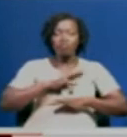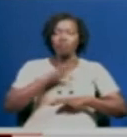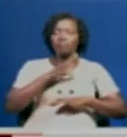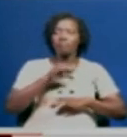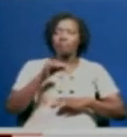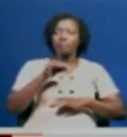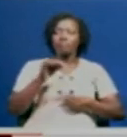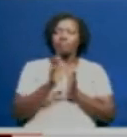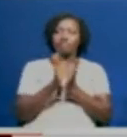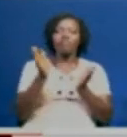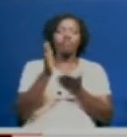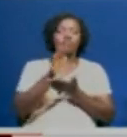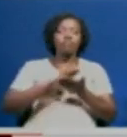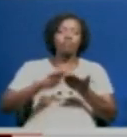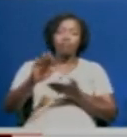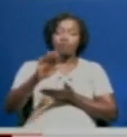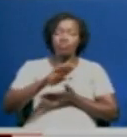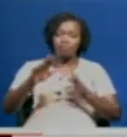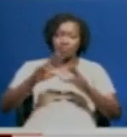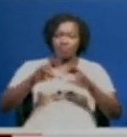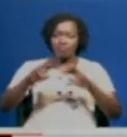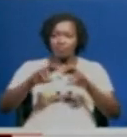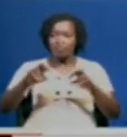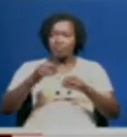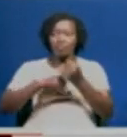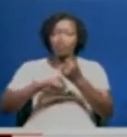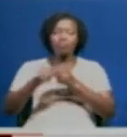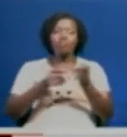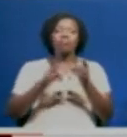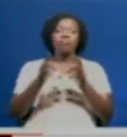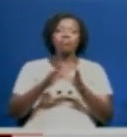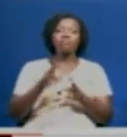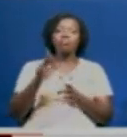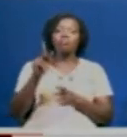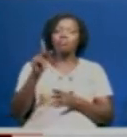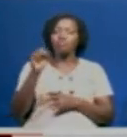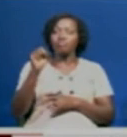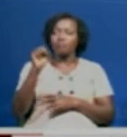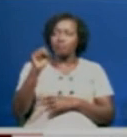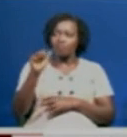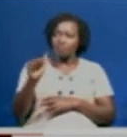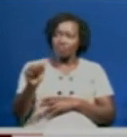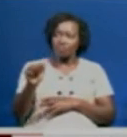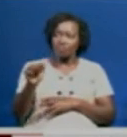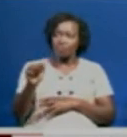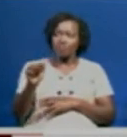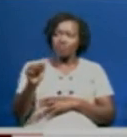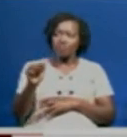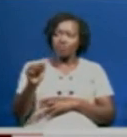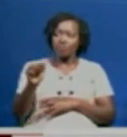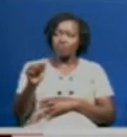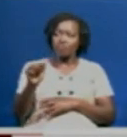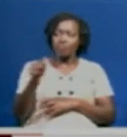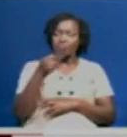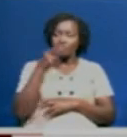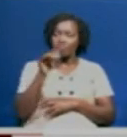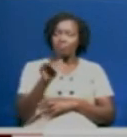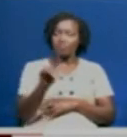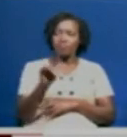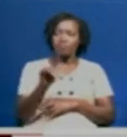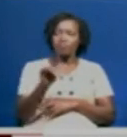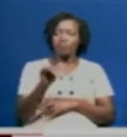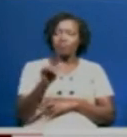general environmental monitoring. Acting director of the Kenya Space Agency, Brigadier Hilary Kipkosgey, says the